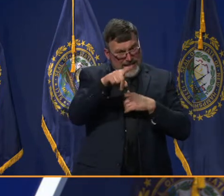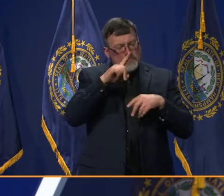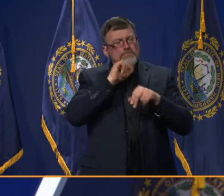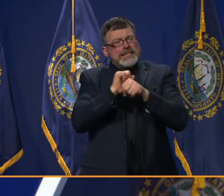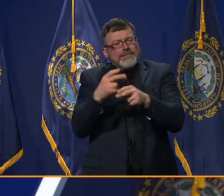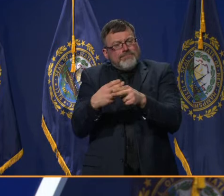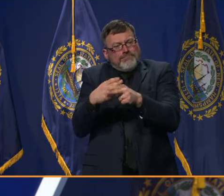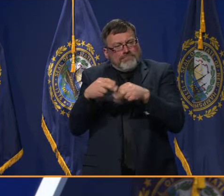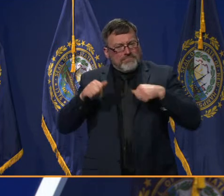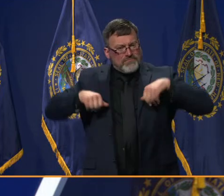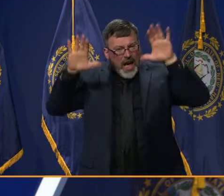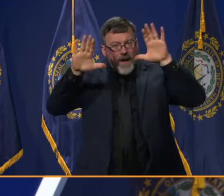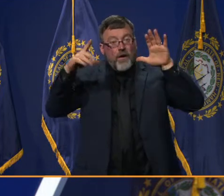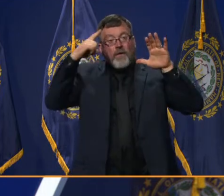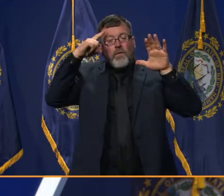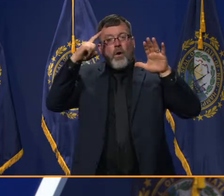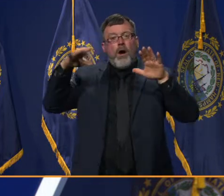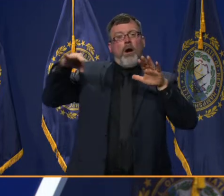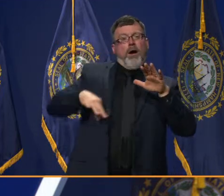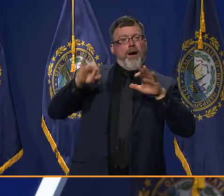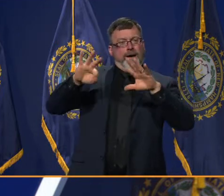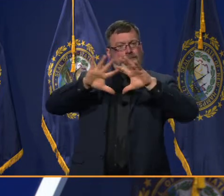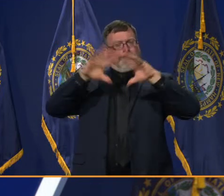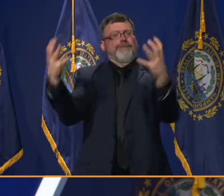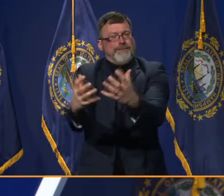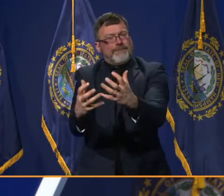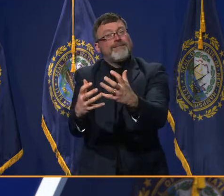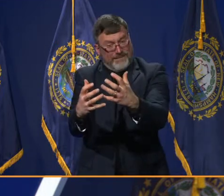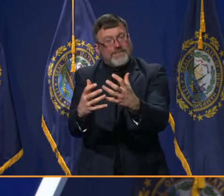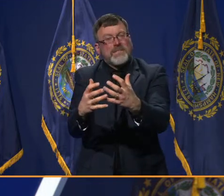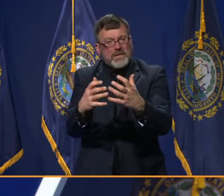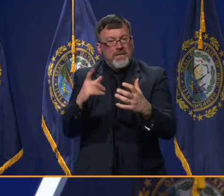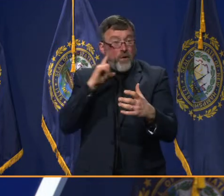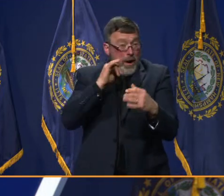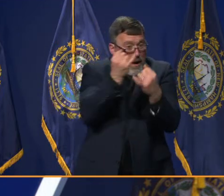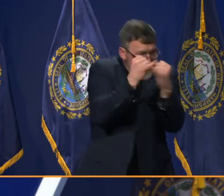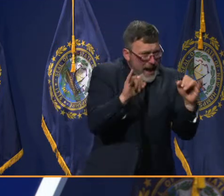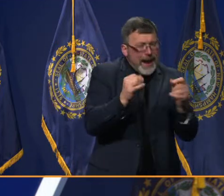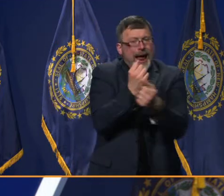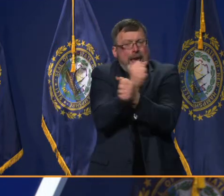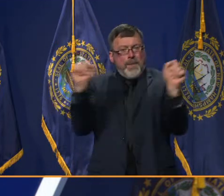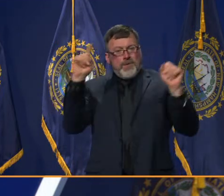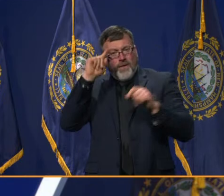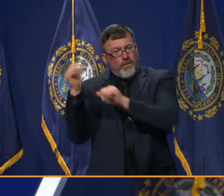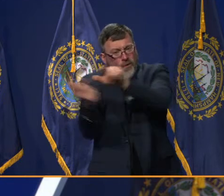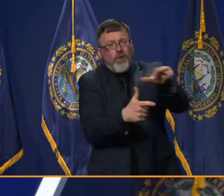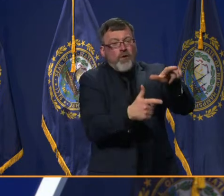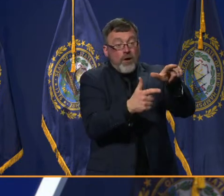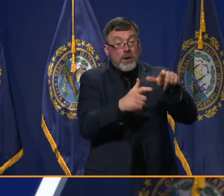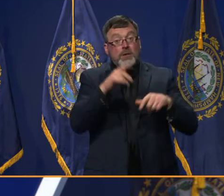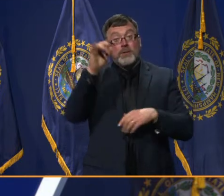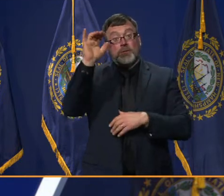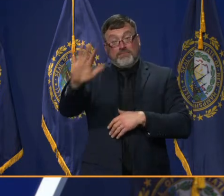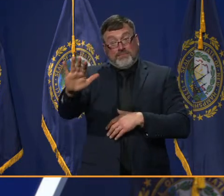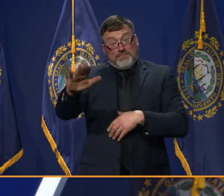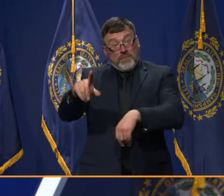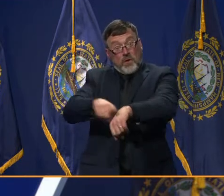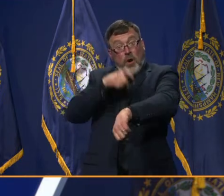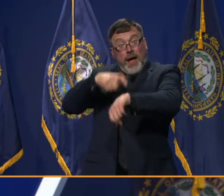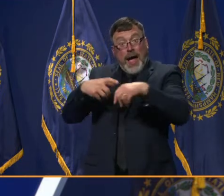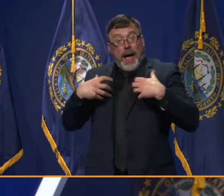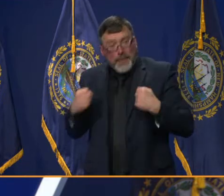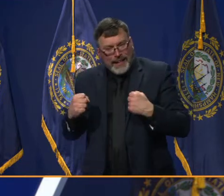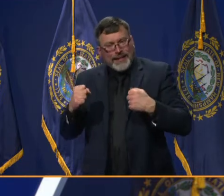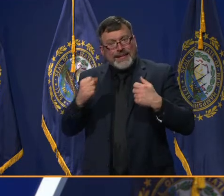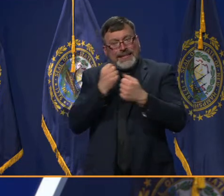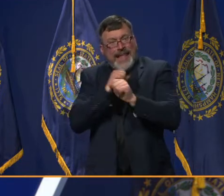independence and liberty for everyone, for the long-term health and safety of their communities. They weren't infringing on the live free or